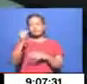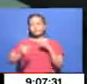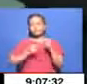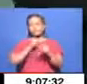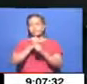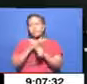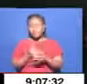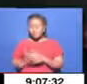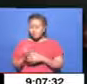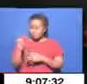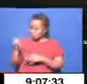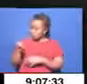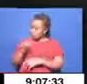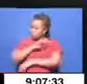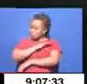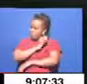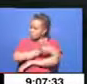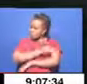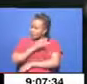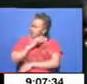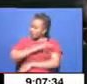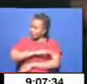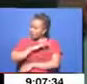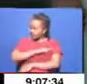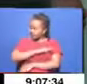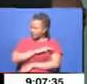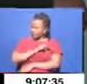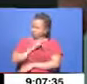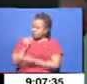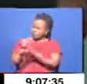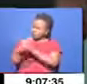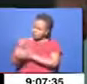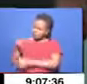Power of mercy muone kama anaweza kusaidika.